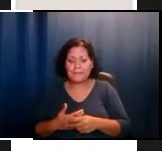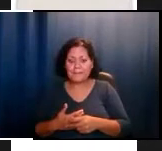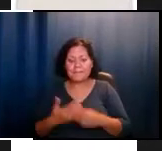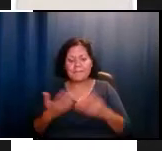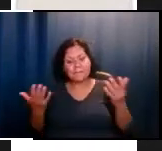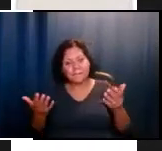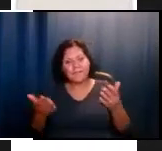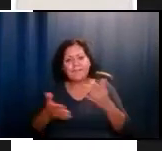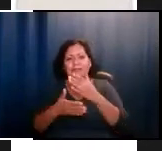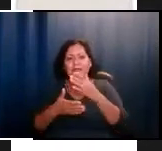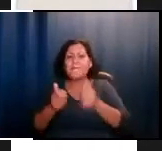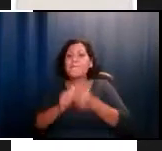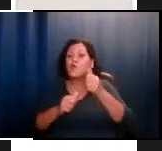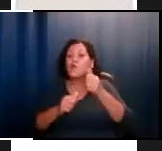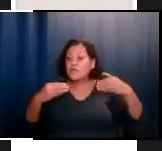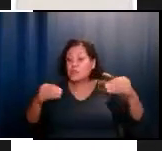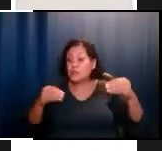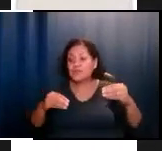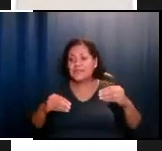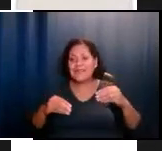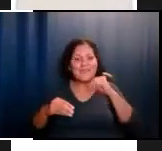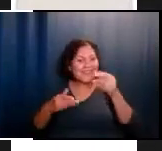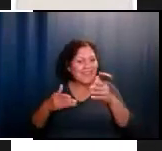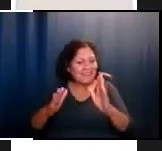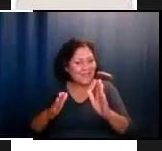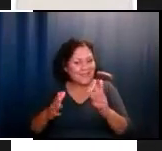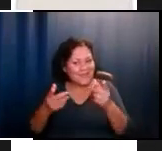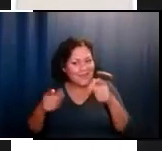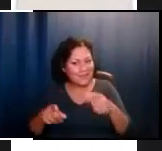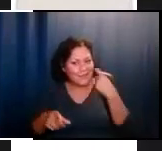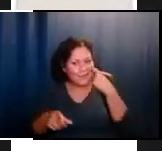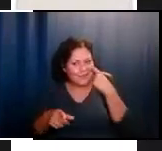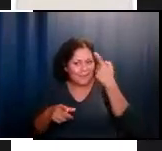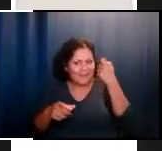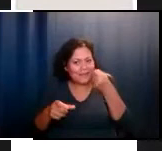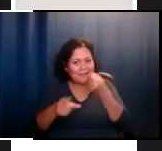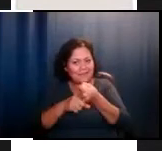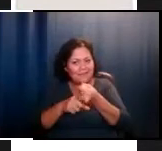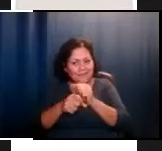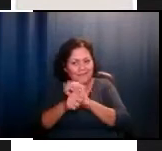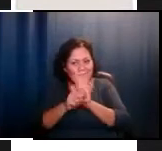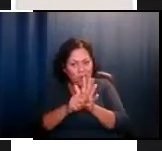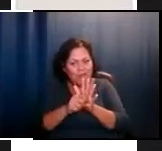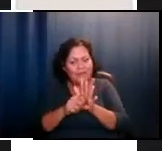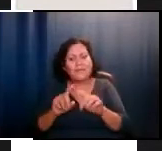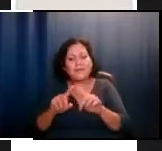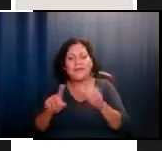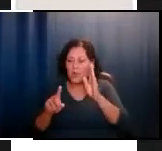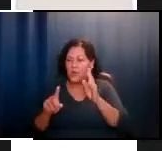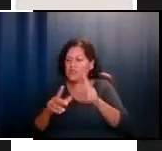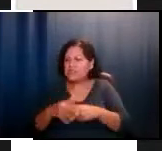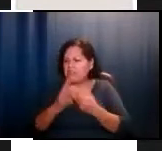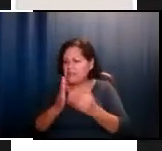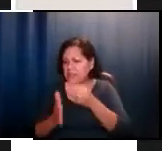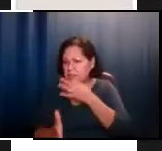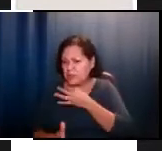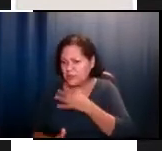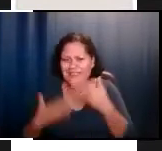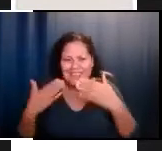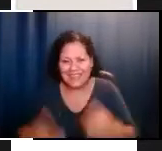most of the stores have not allowed that to happen recently because of COVID, but it will pick up very soon. Thank